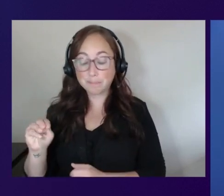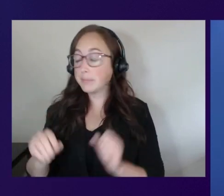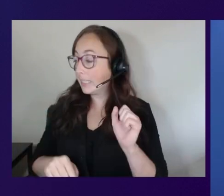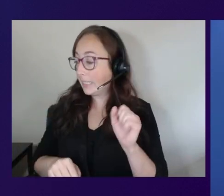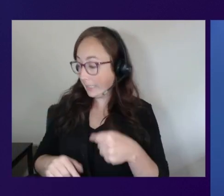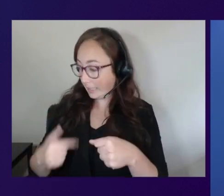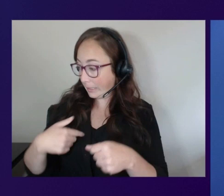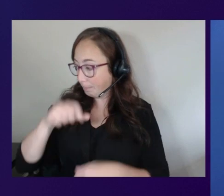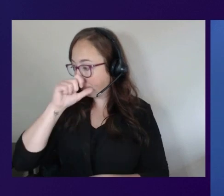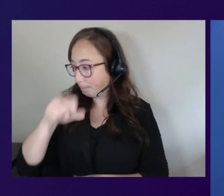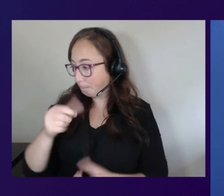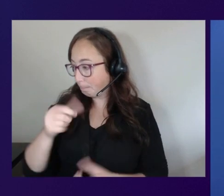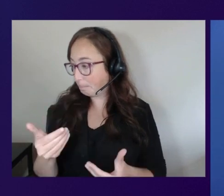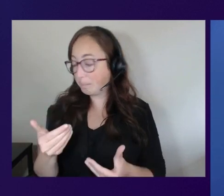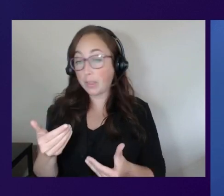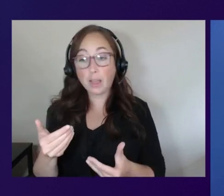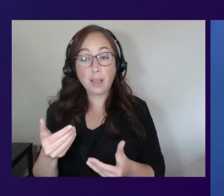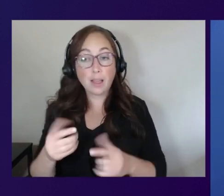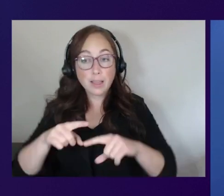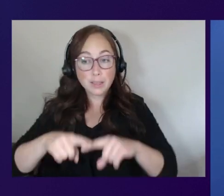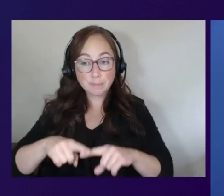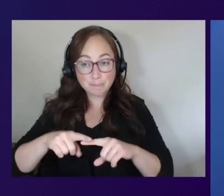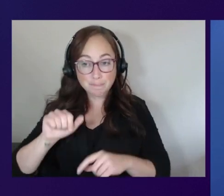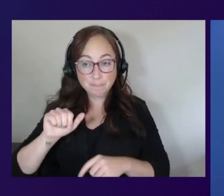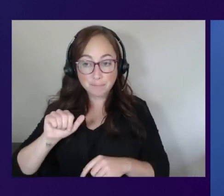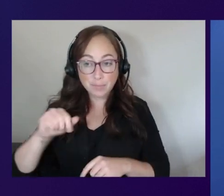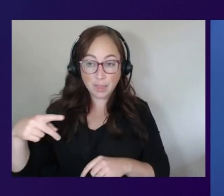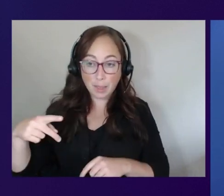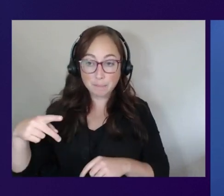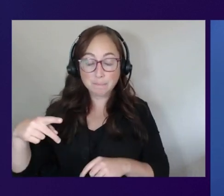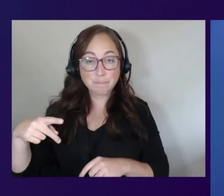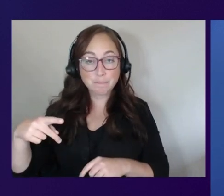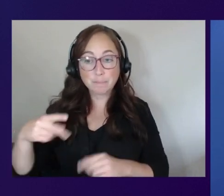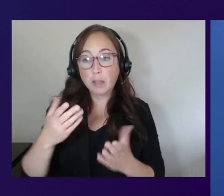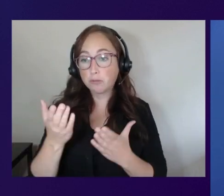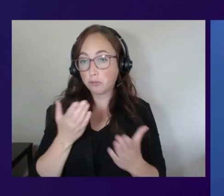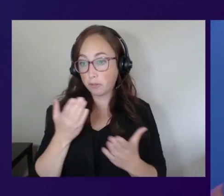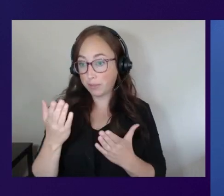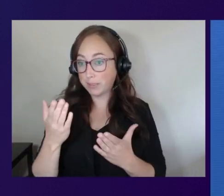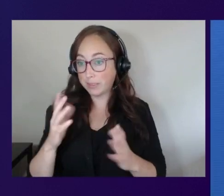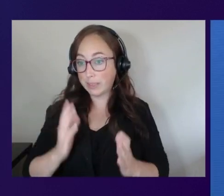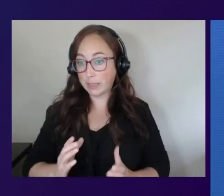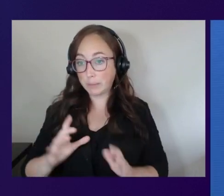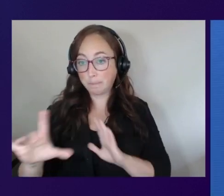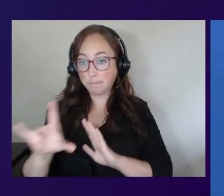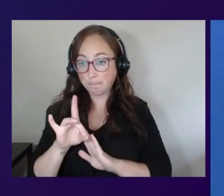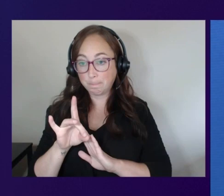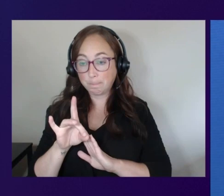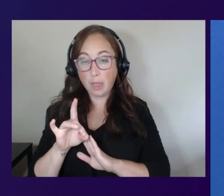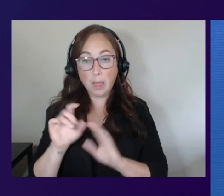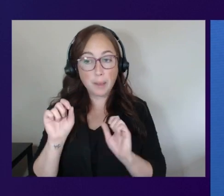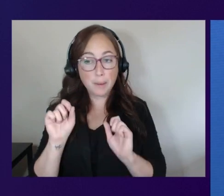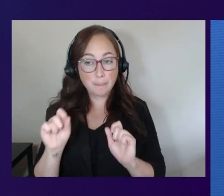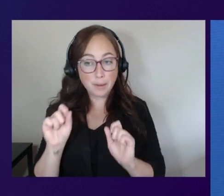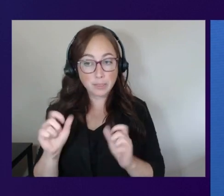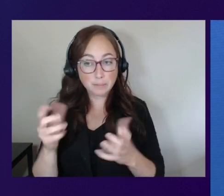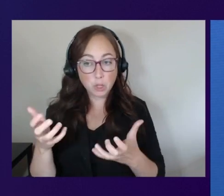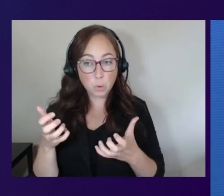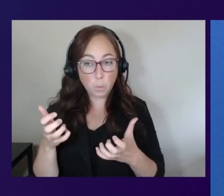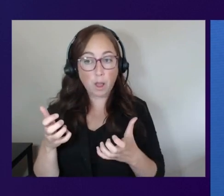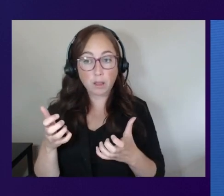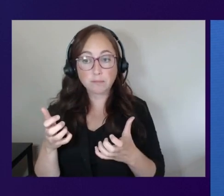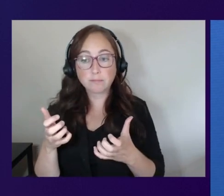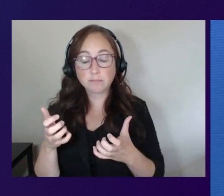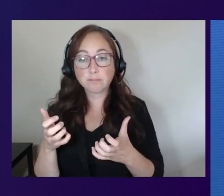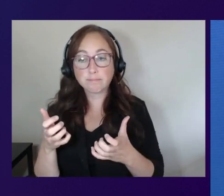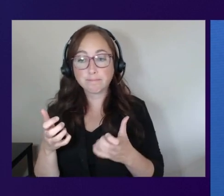the applications and the services customer are selecting, you may want to right-size your workload